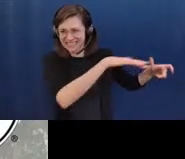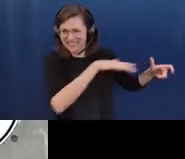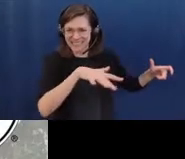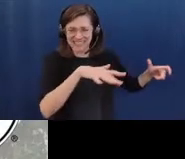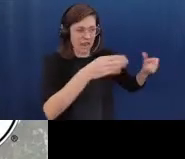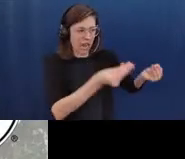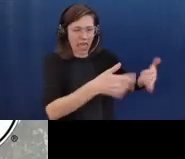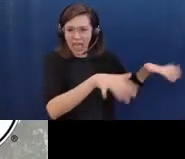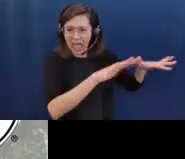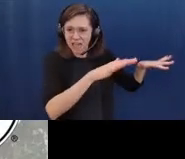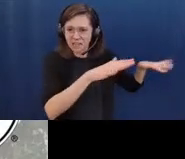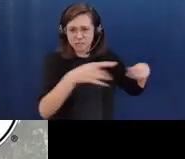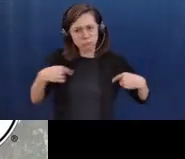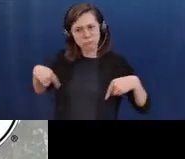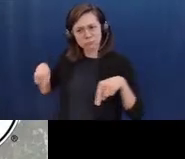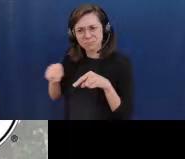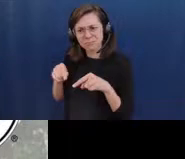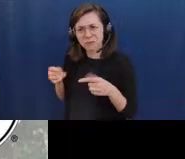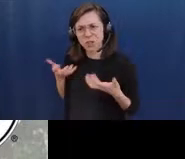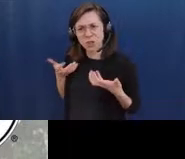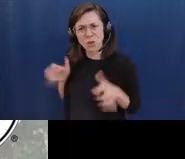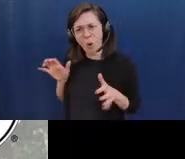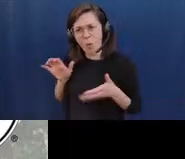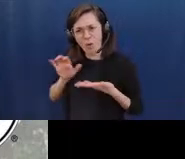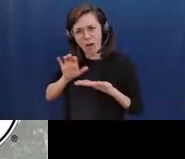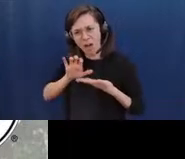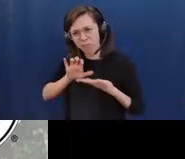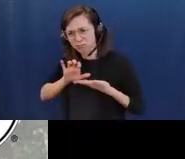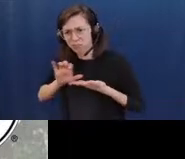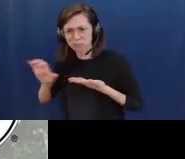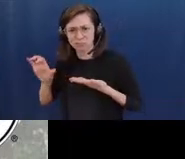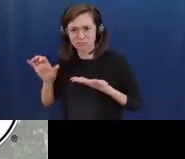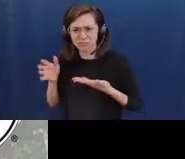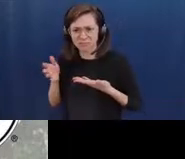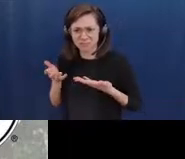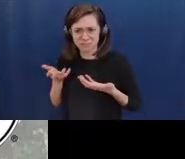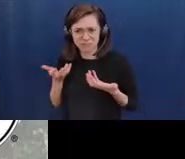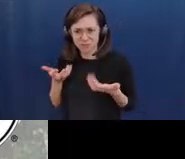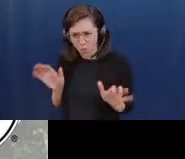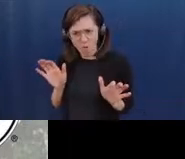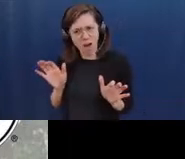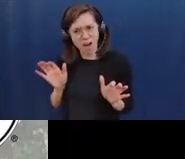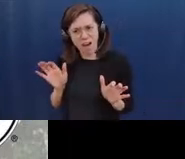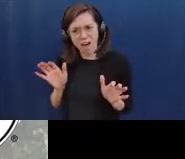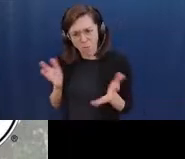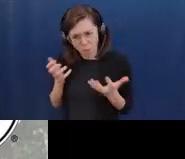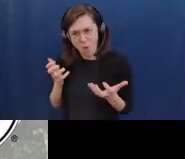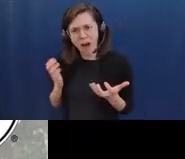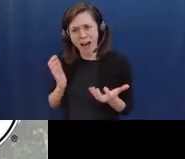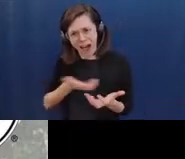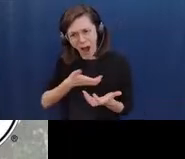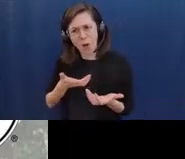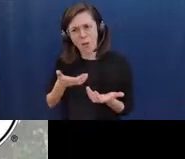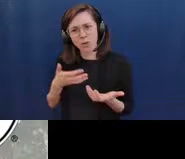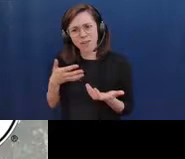don't want to be pushed out and pushed to, we want our space, and